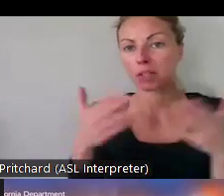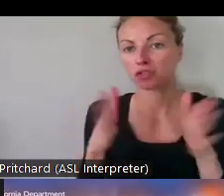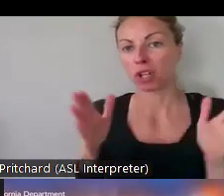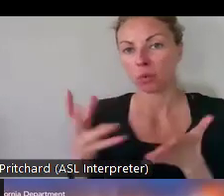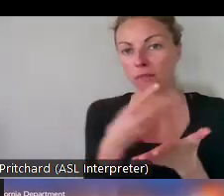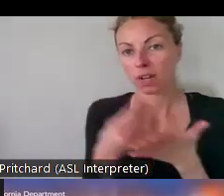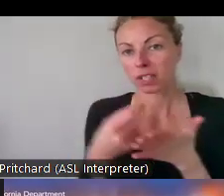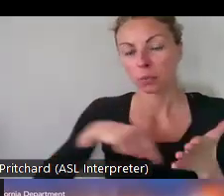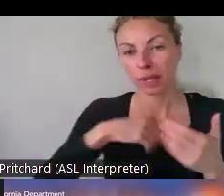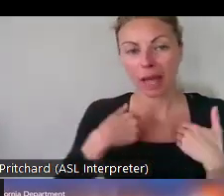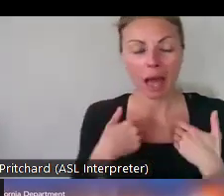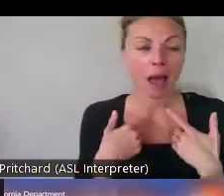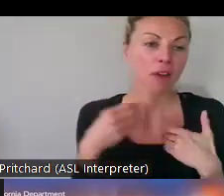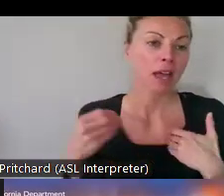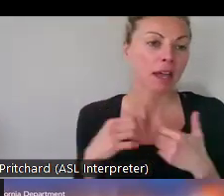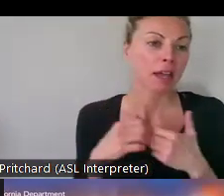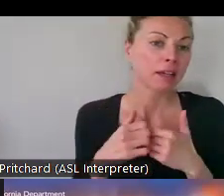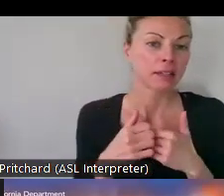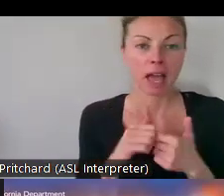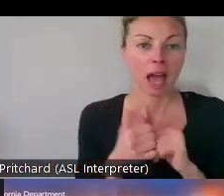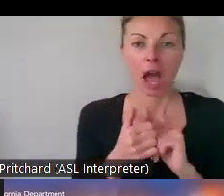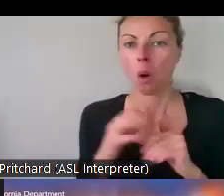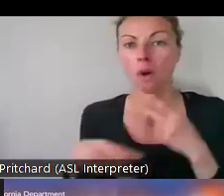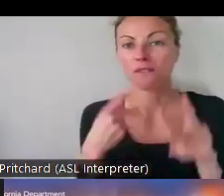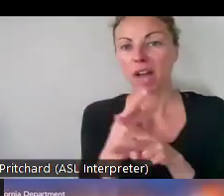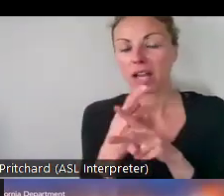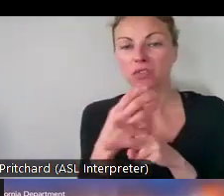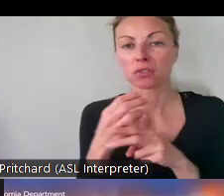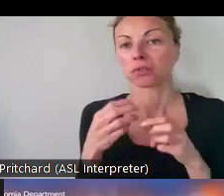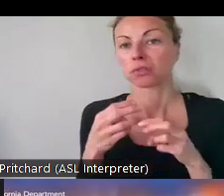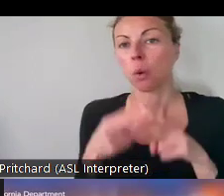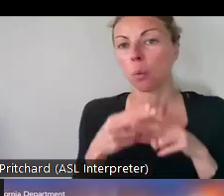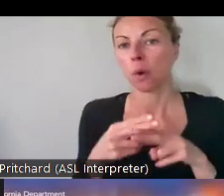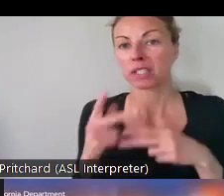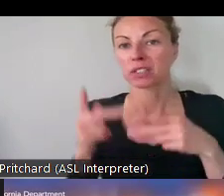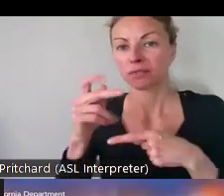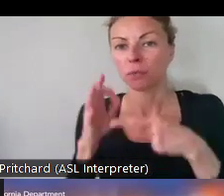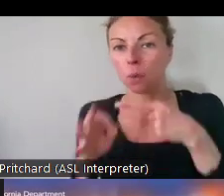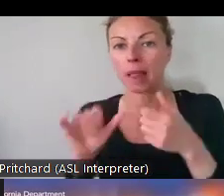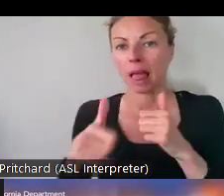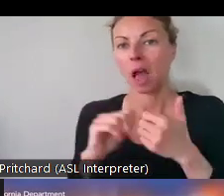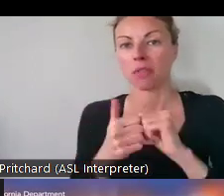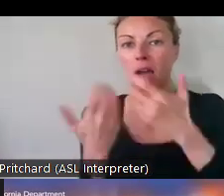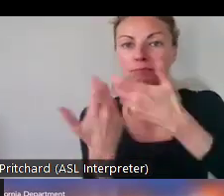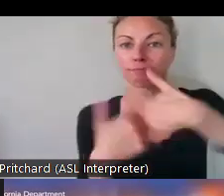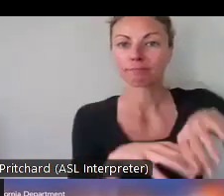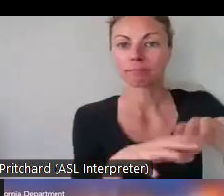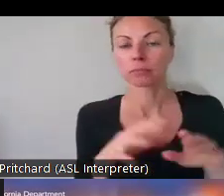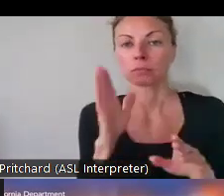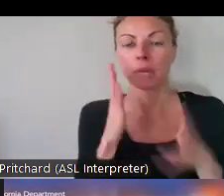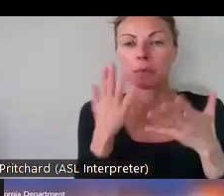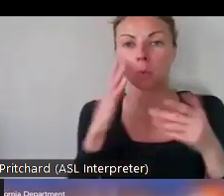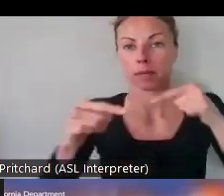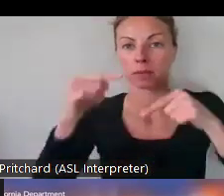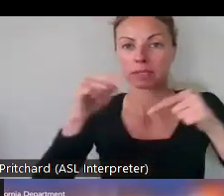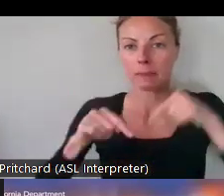have and how the factors and weights and formula plays out, we might step back and reduce